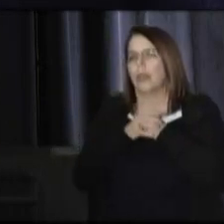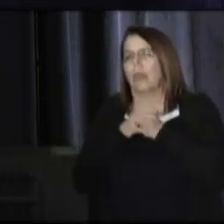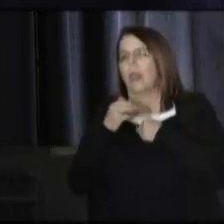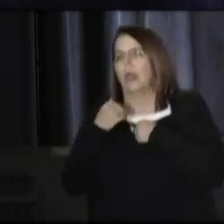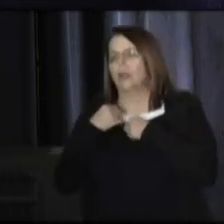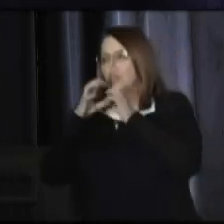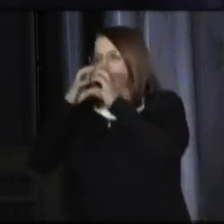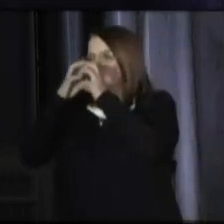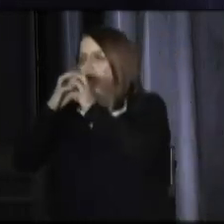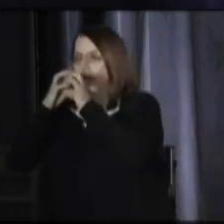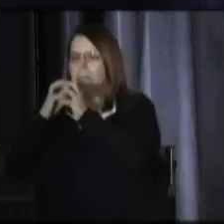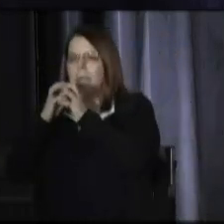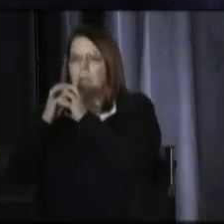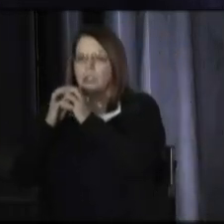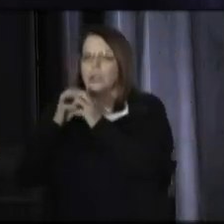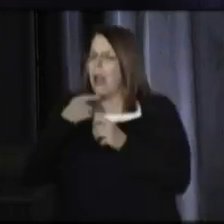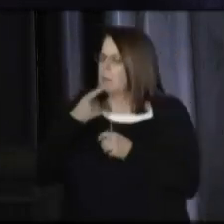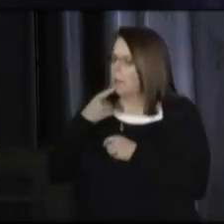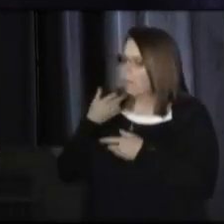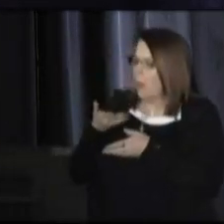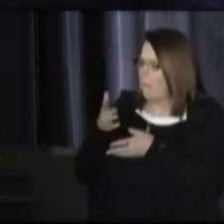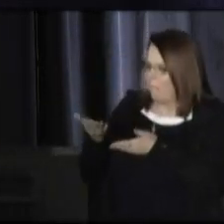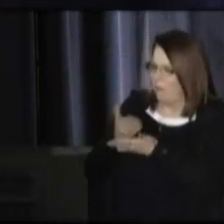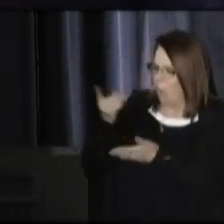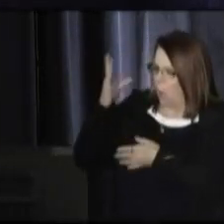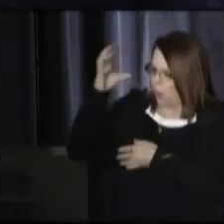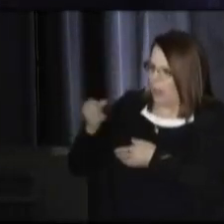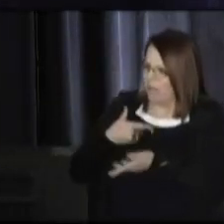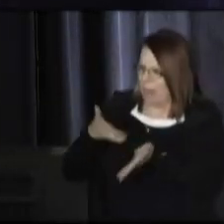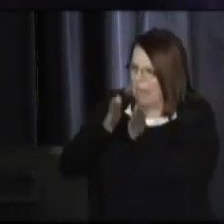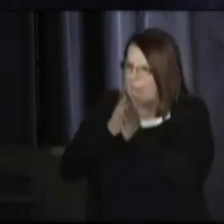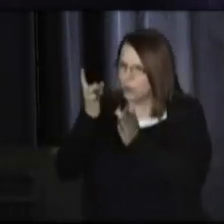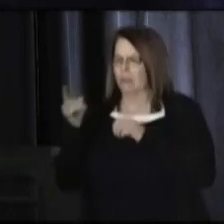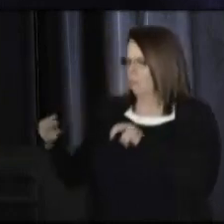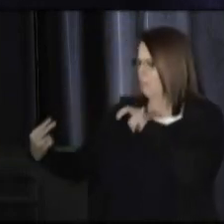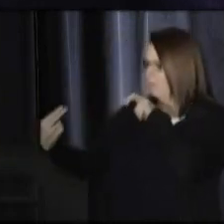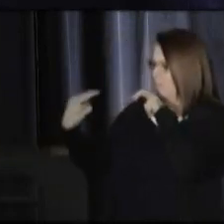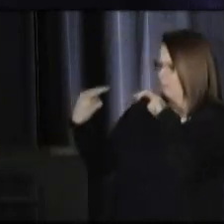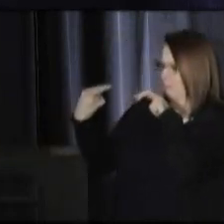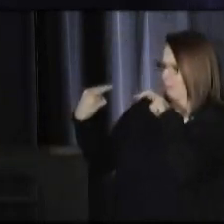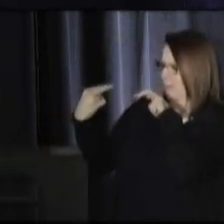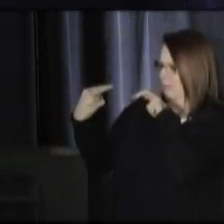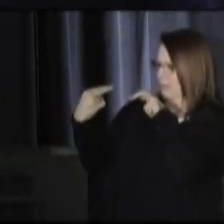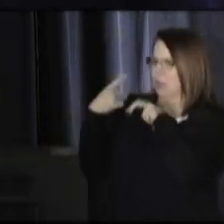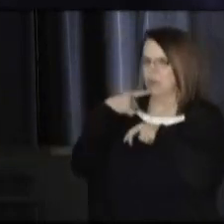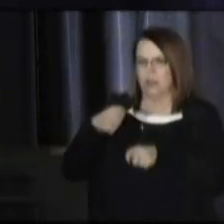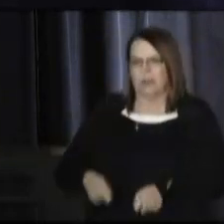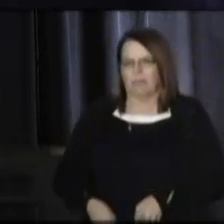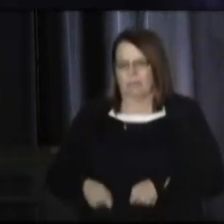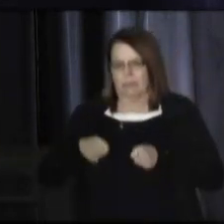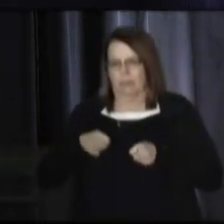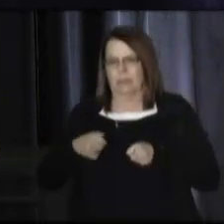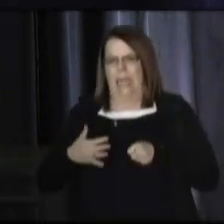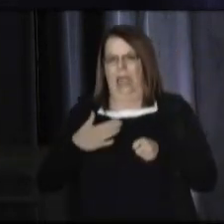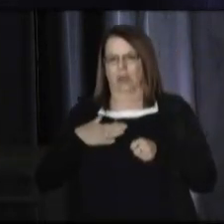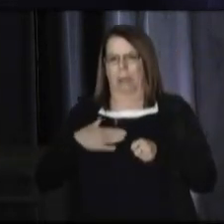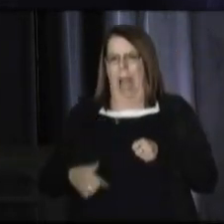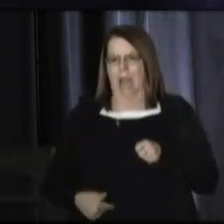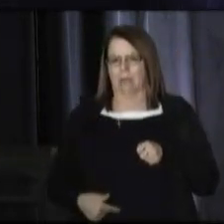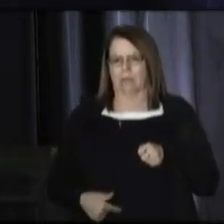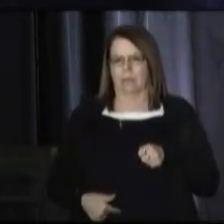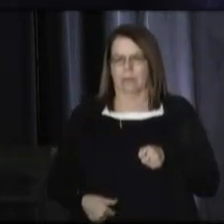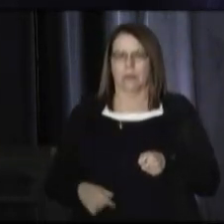was going to be a future surgeon. Momo said she was going home. Standing on the other side of the fence, I couldn't see her